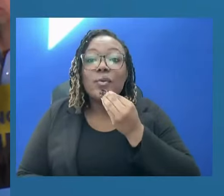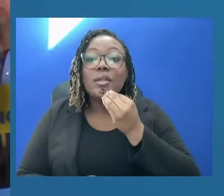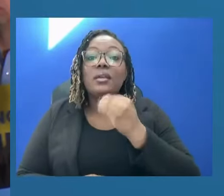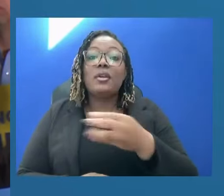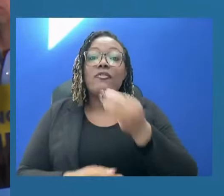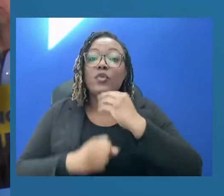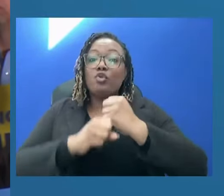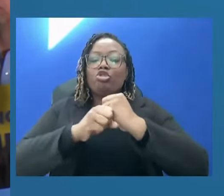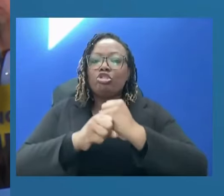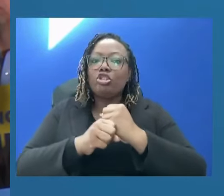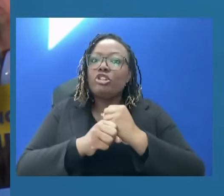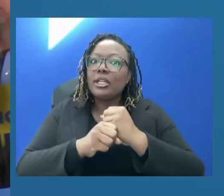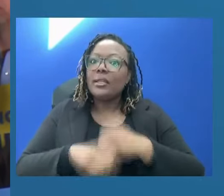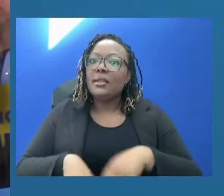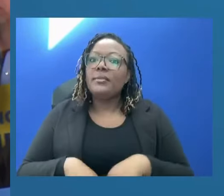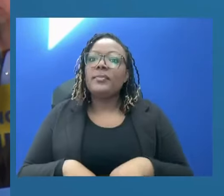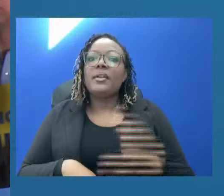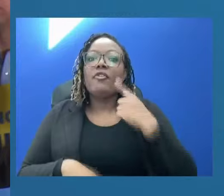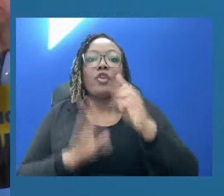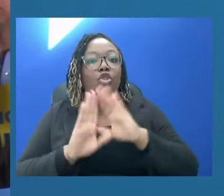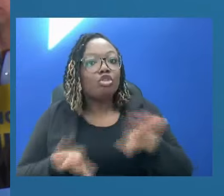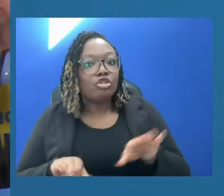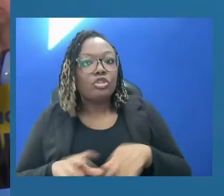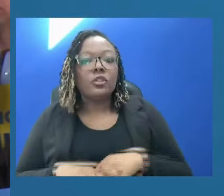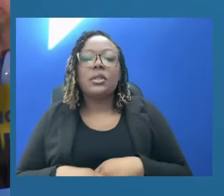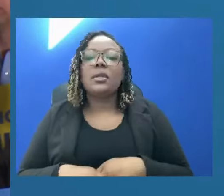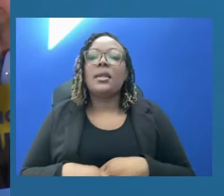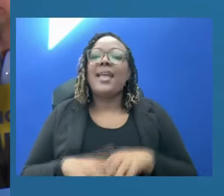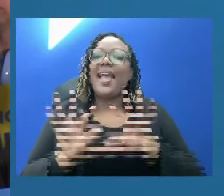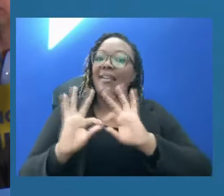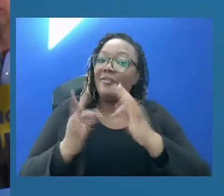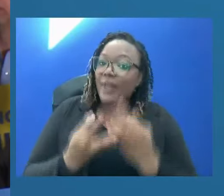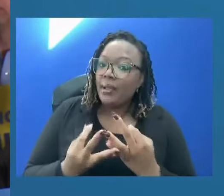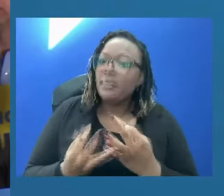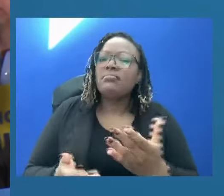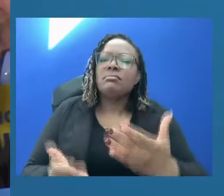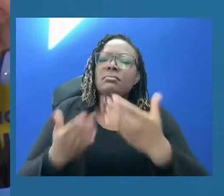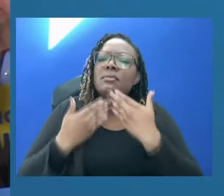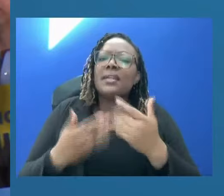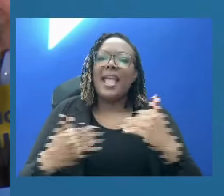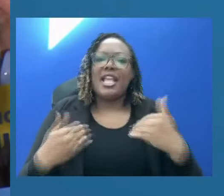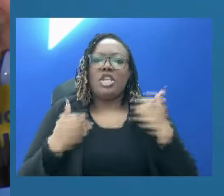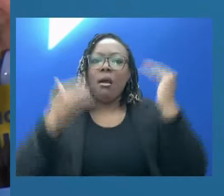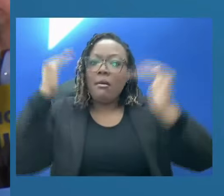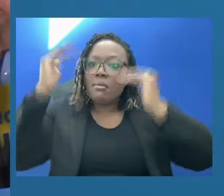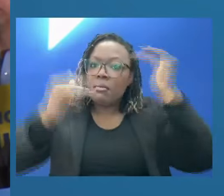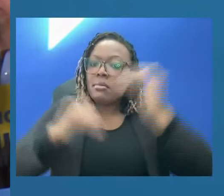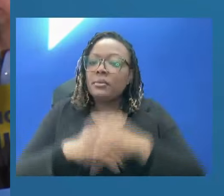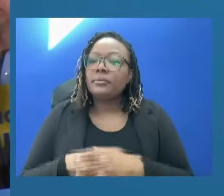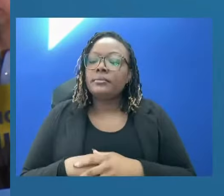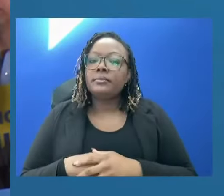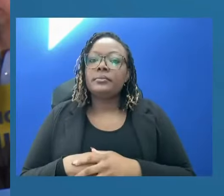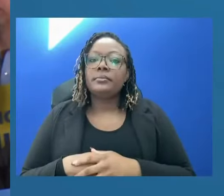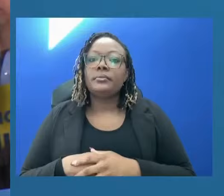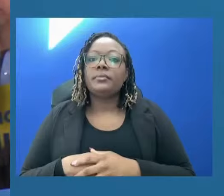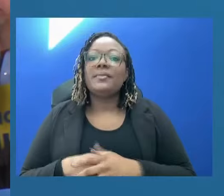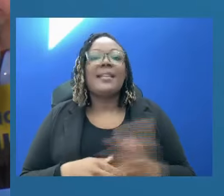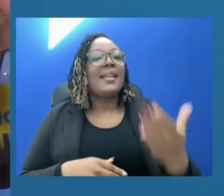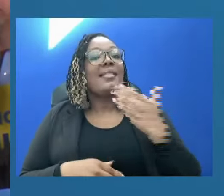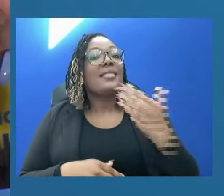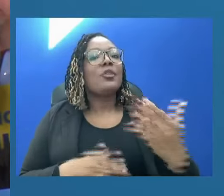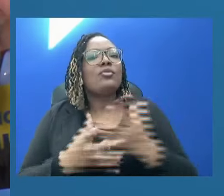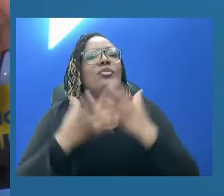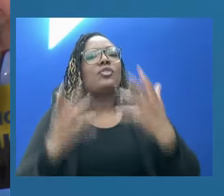security, for children and families and young adults. Thank you so